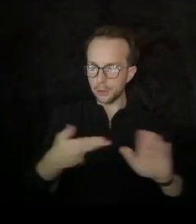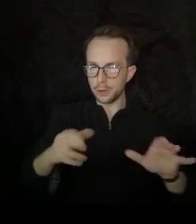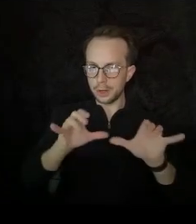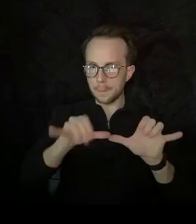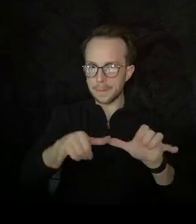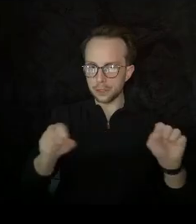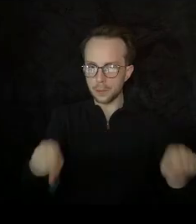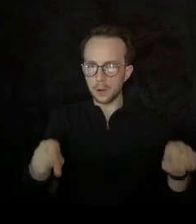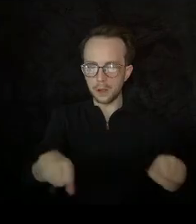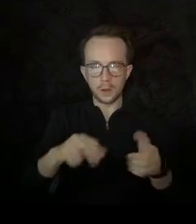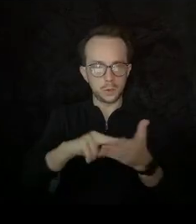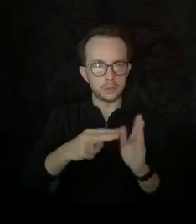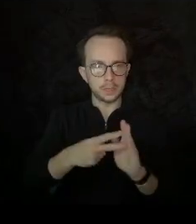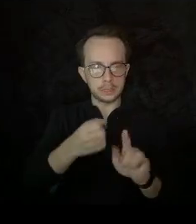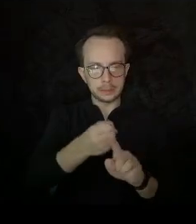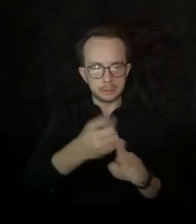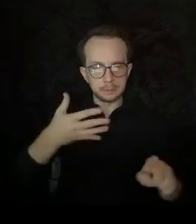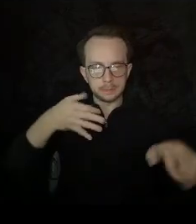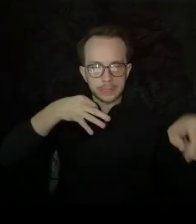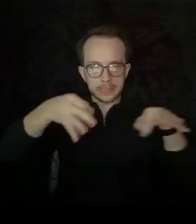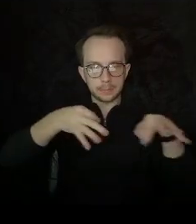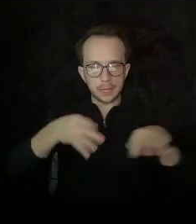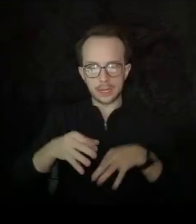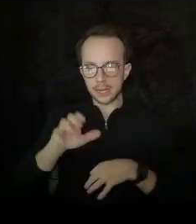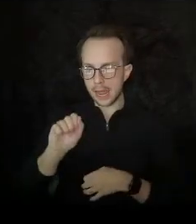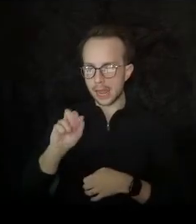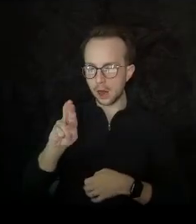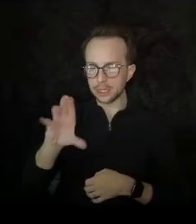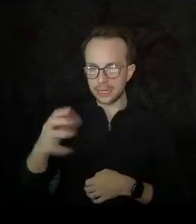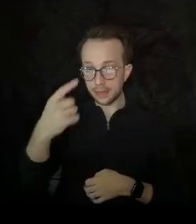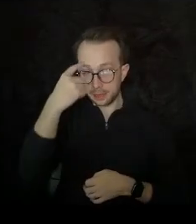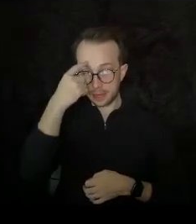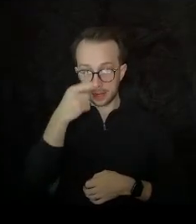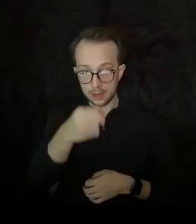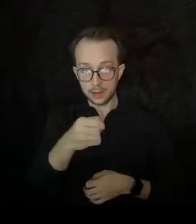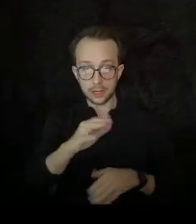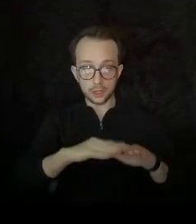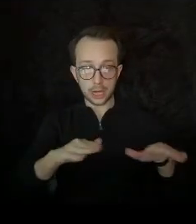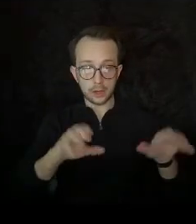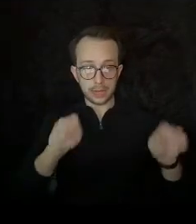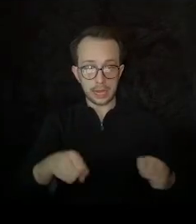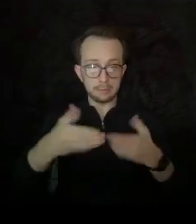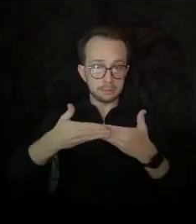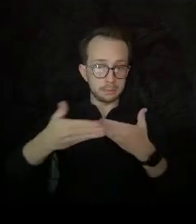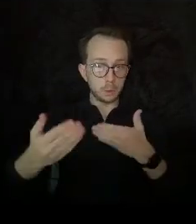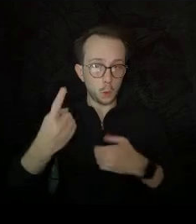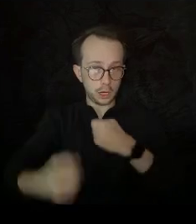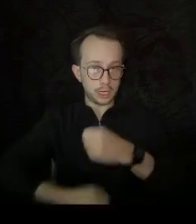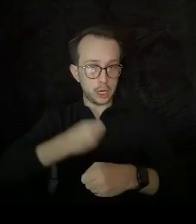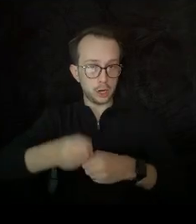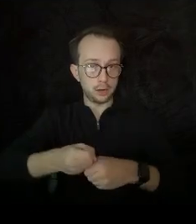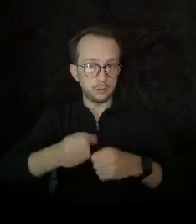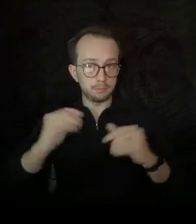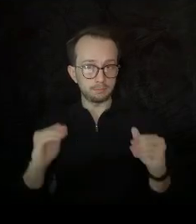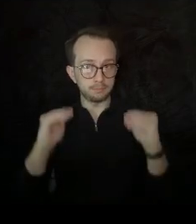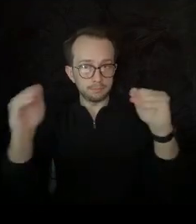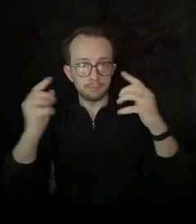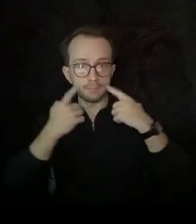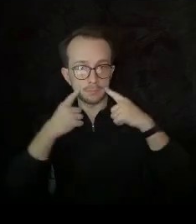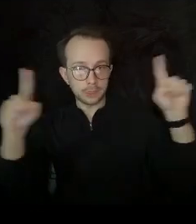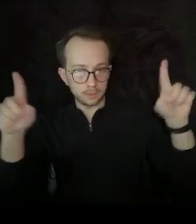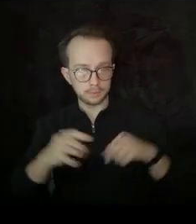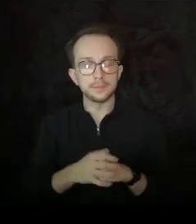they outline what the ARC thinks your child can do within the next year or sooner. They focus